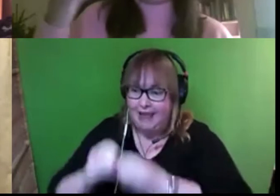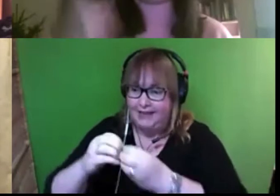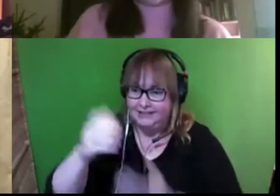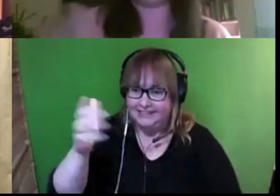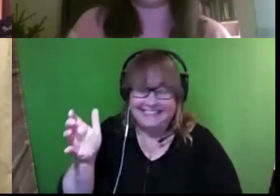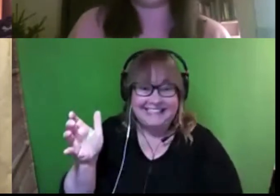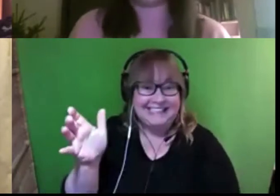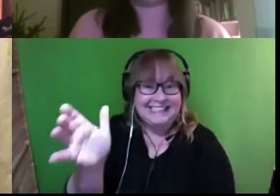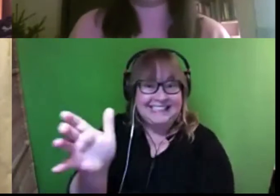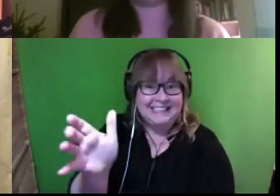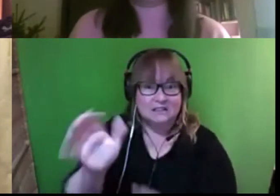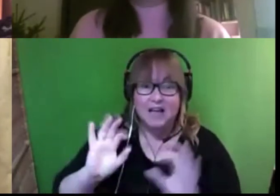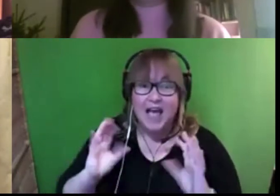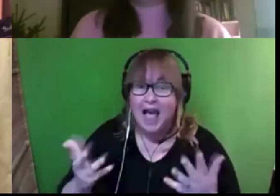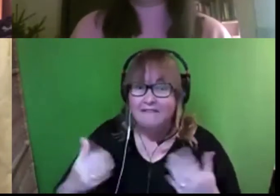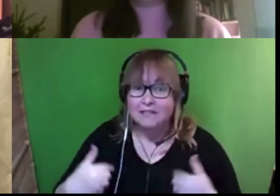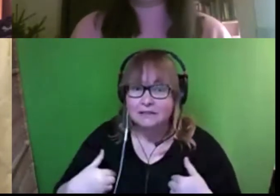our